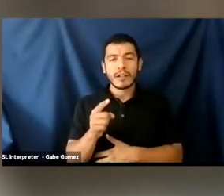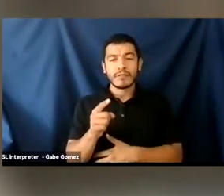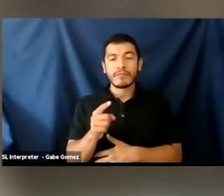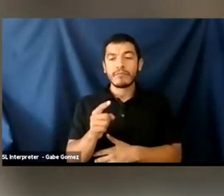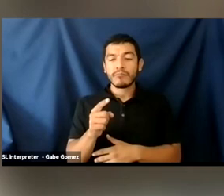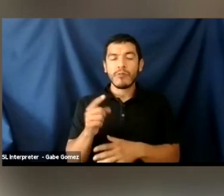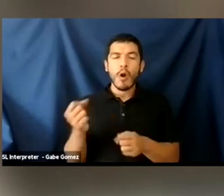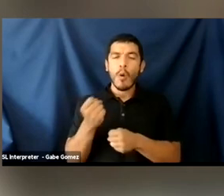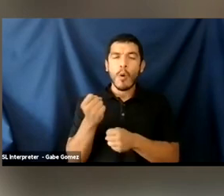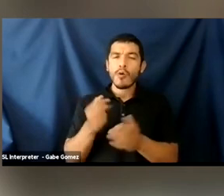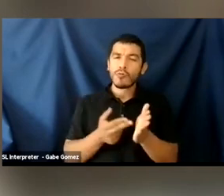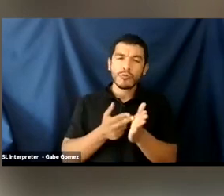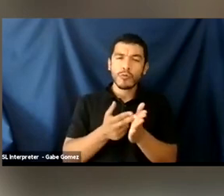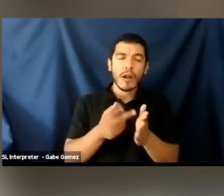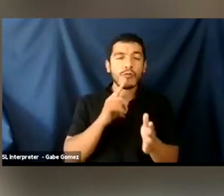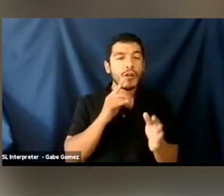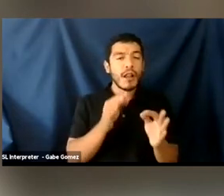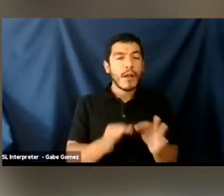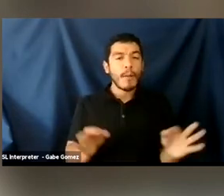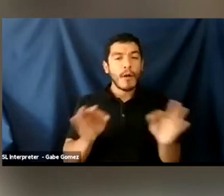that it's important to have